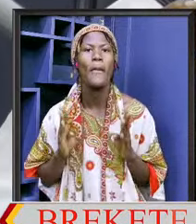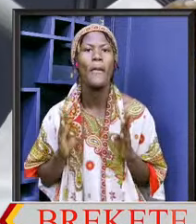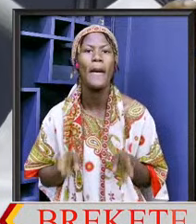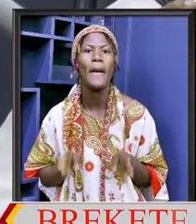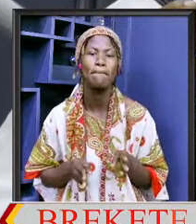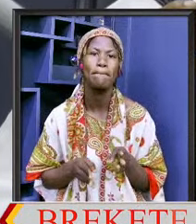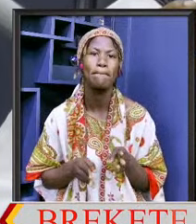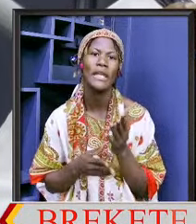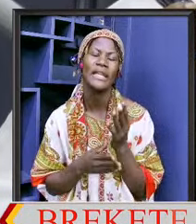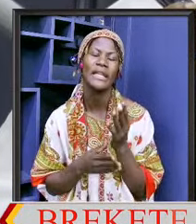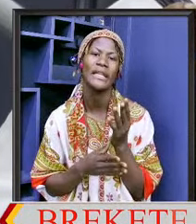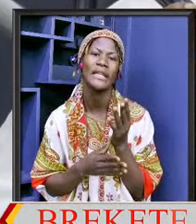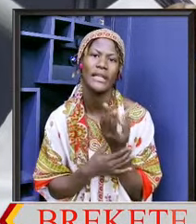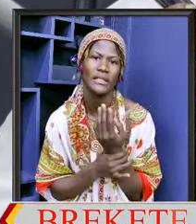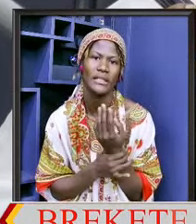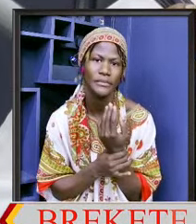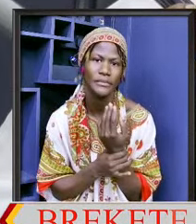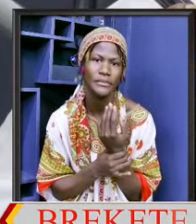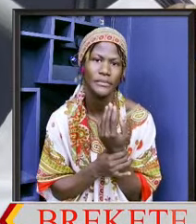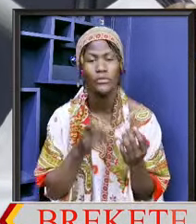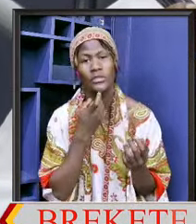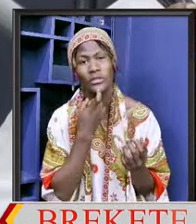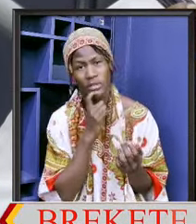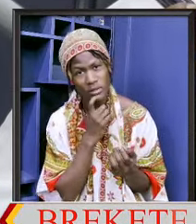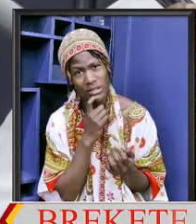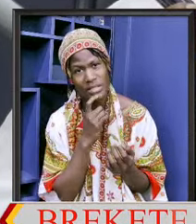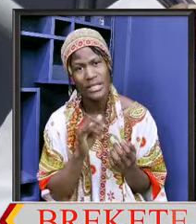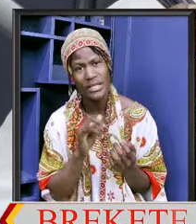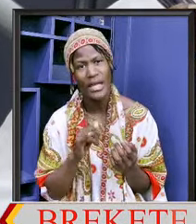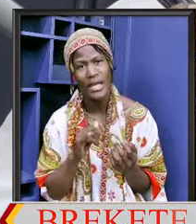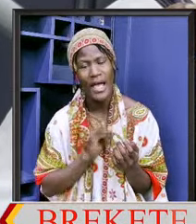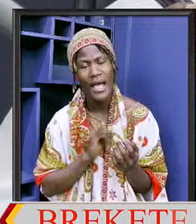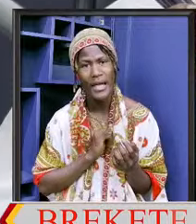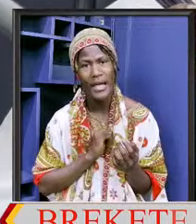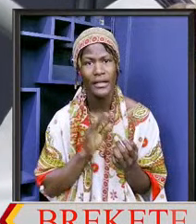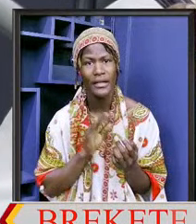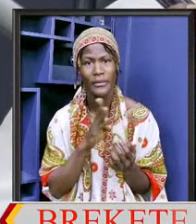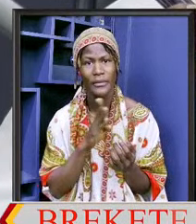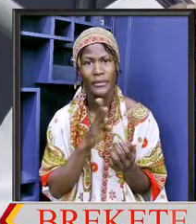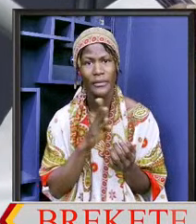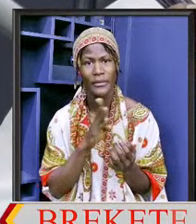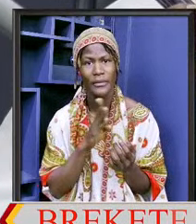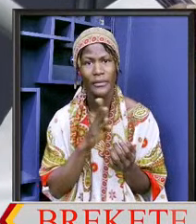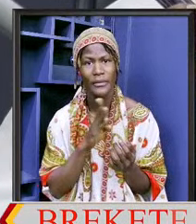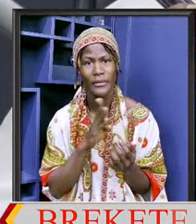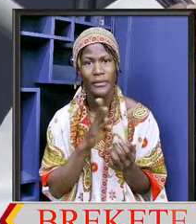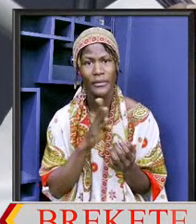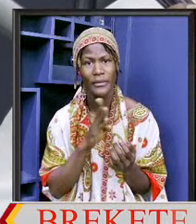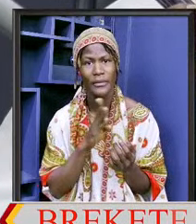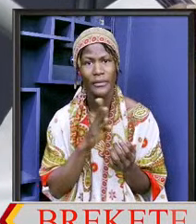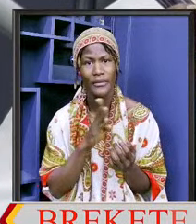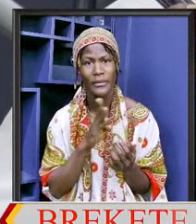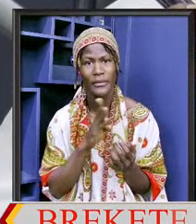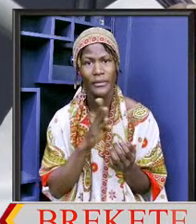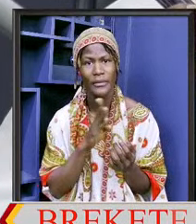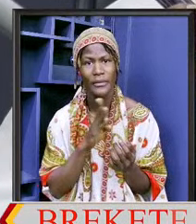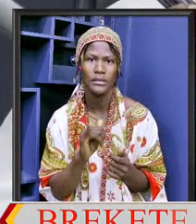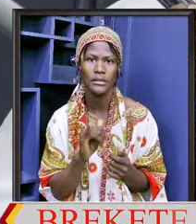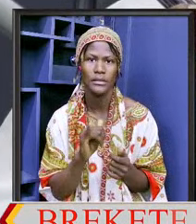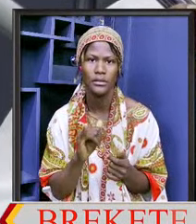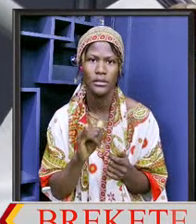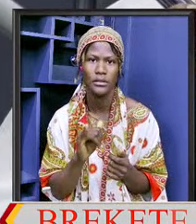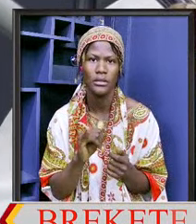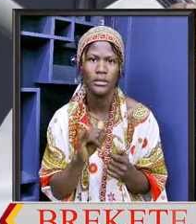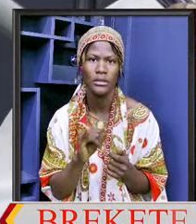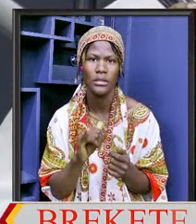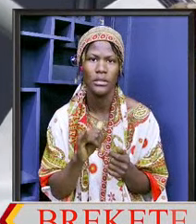very honest, I believe say he get at the B because somebody when they stand to me without just saying see the way to be, they